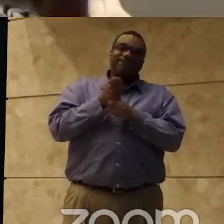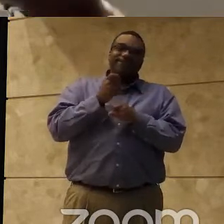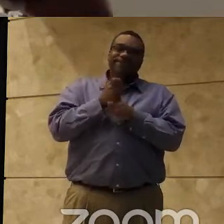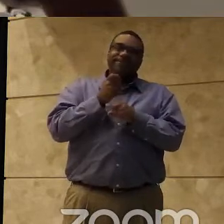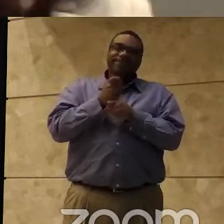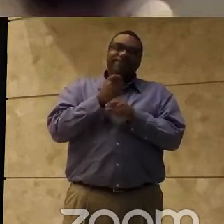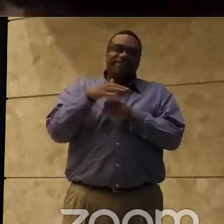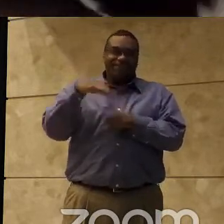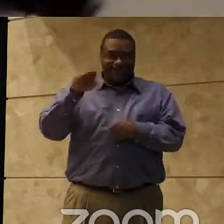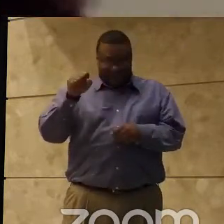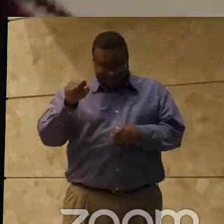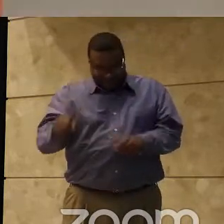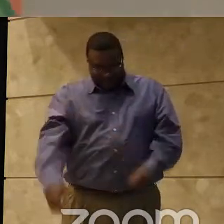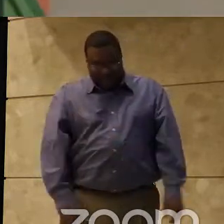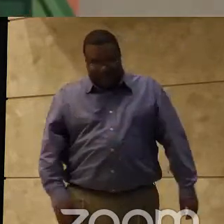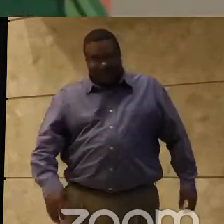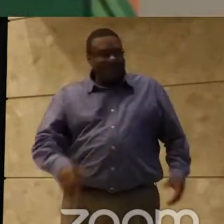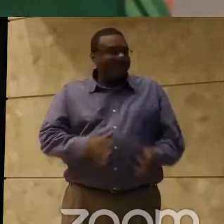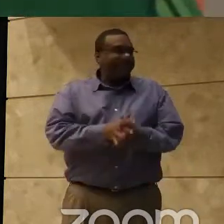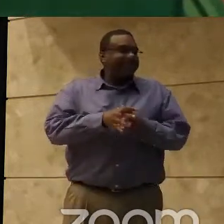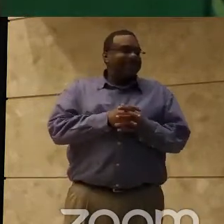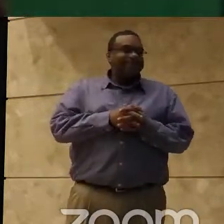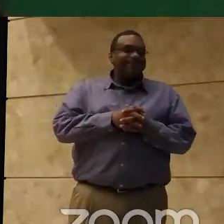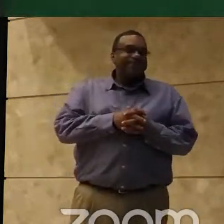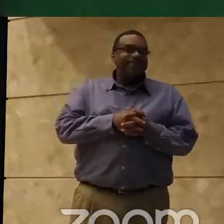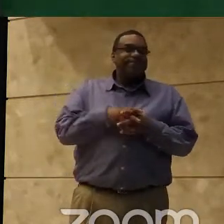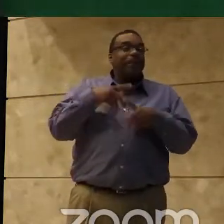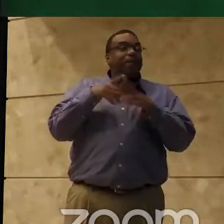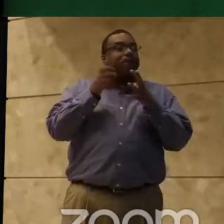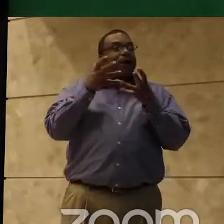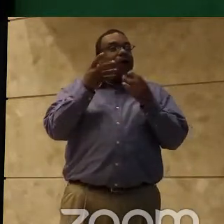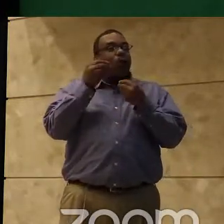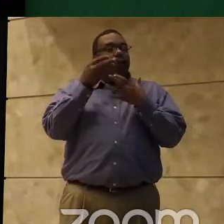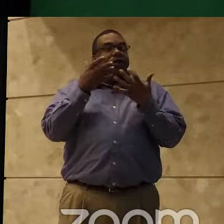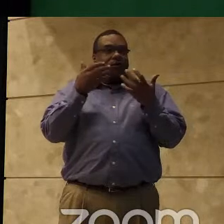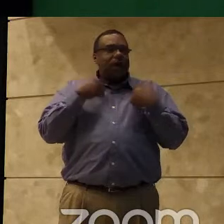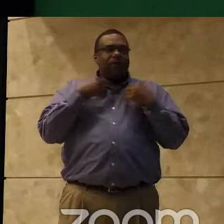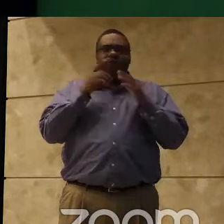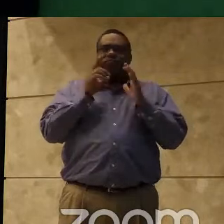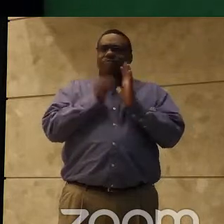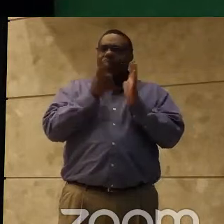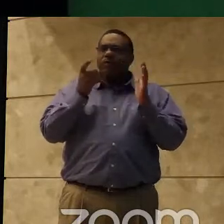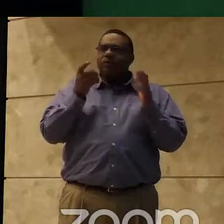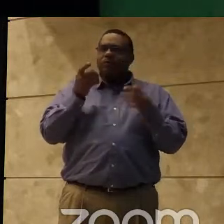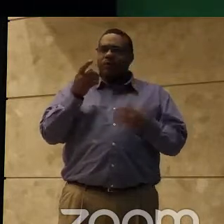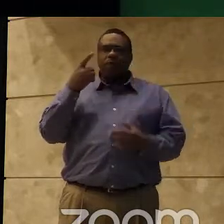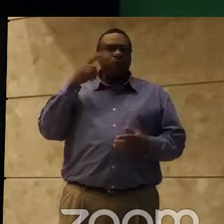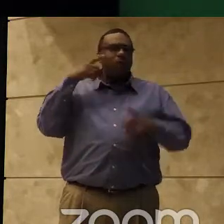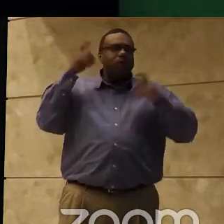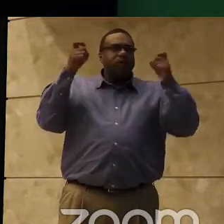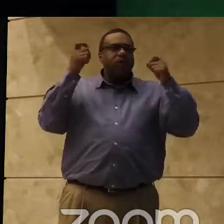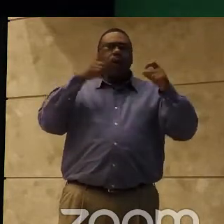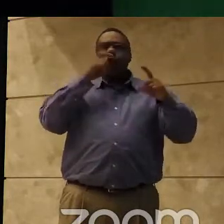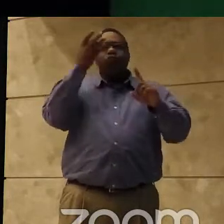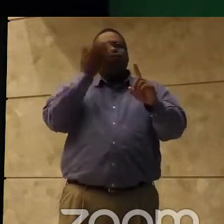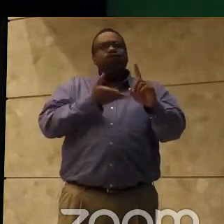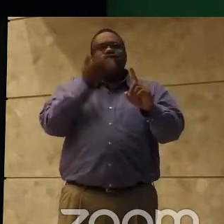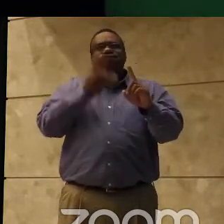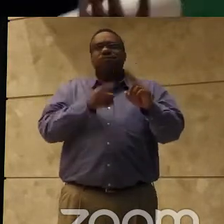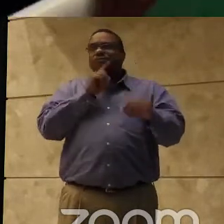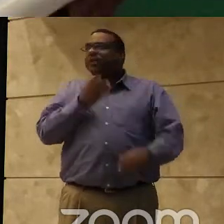Yes, well, we want you to see. But I wanted to have that moment just to celebrate you. This is it,